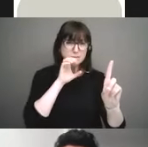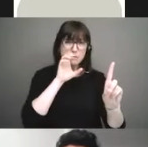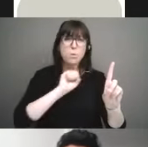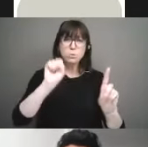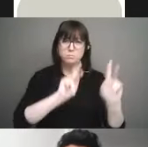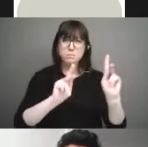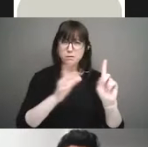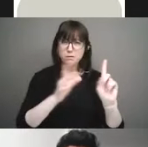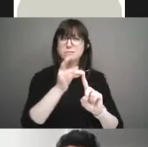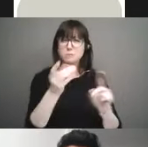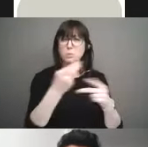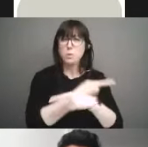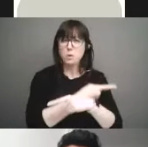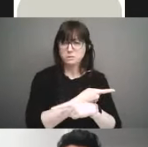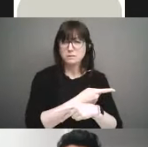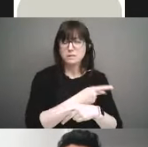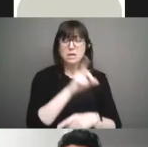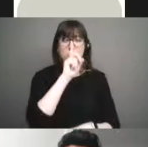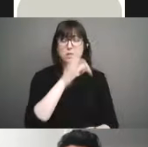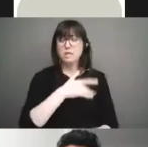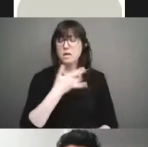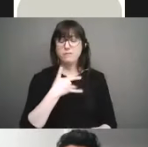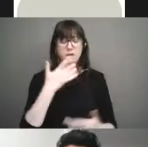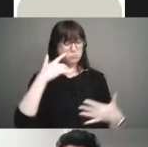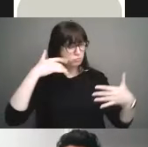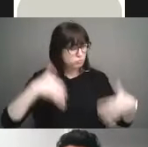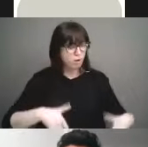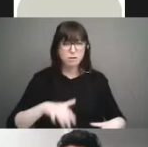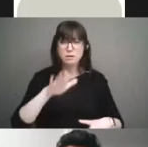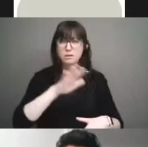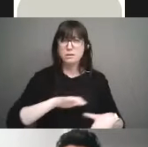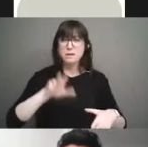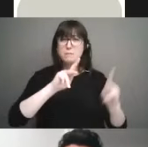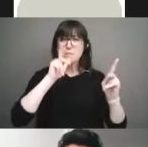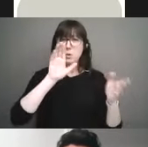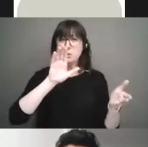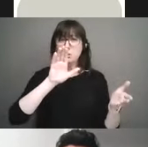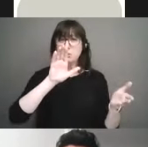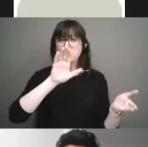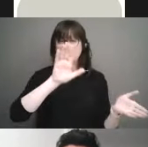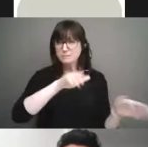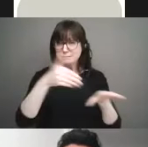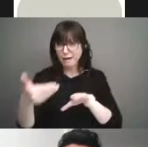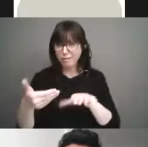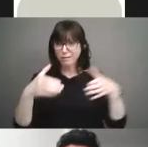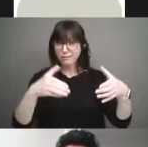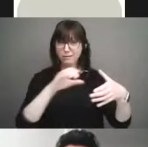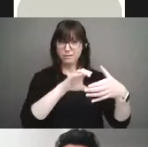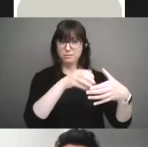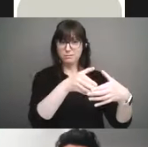population. I believe it's something staggering, like approximately 80% of all COVID-related deaths